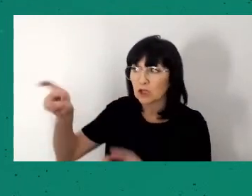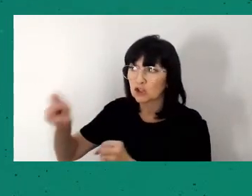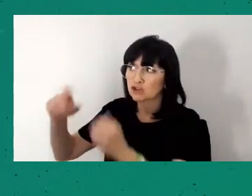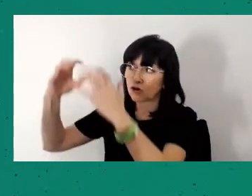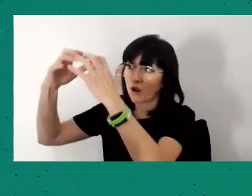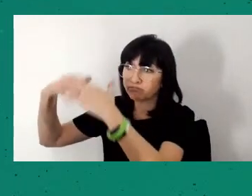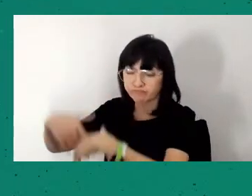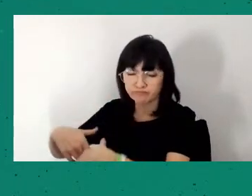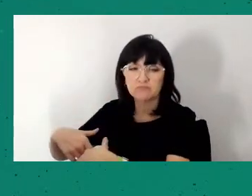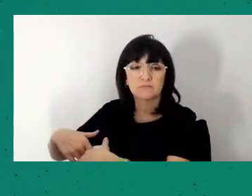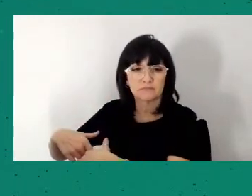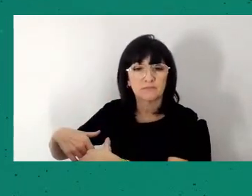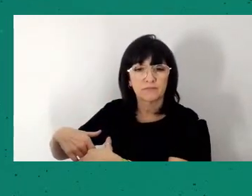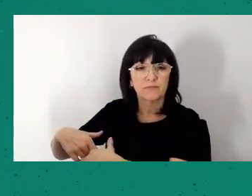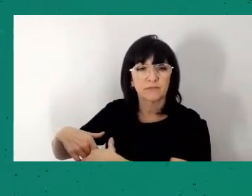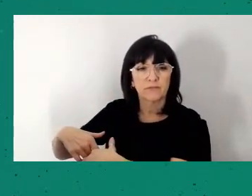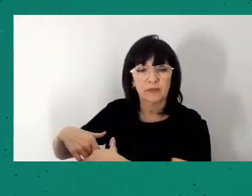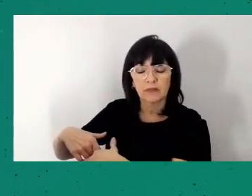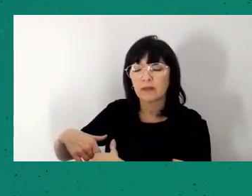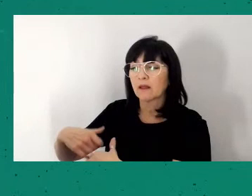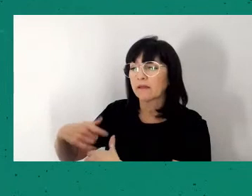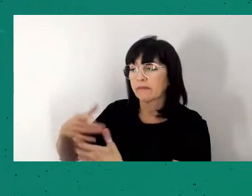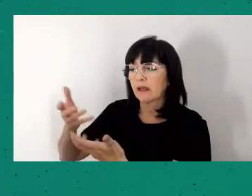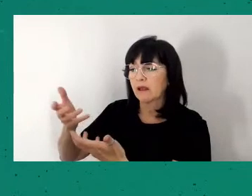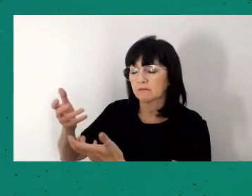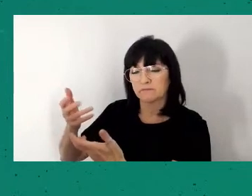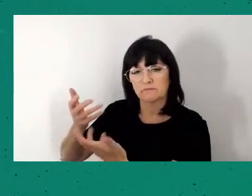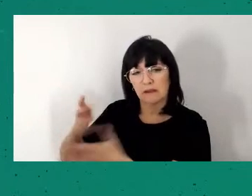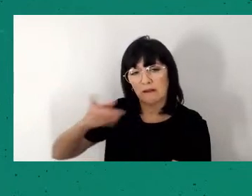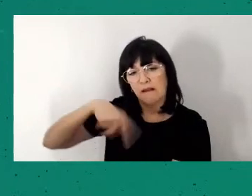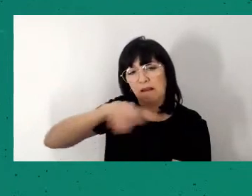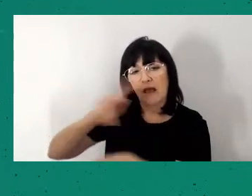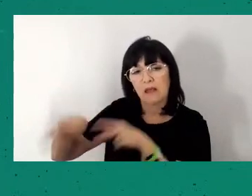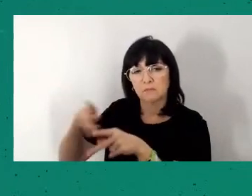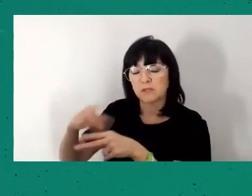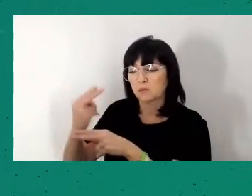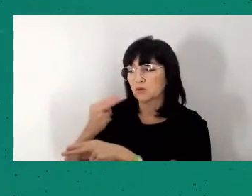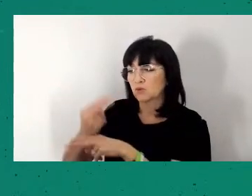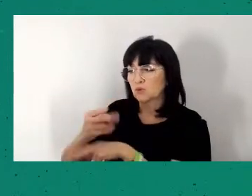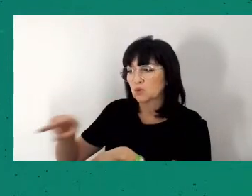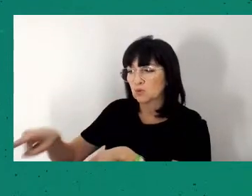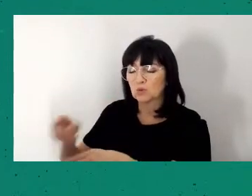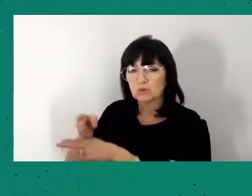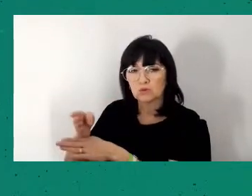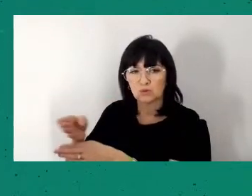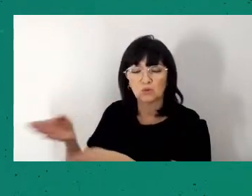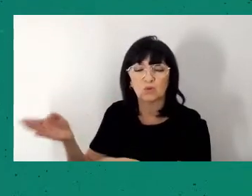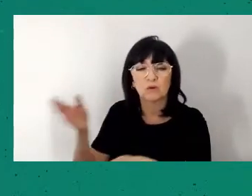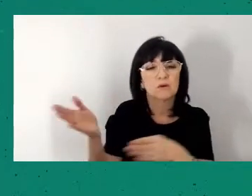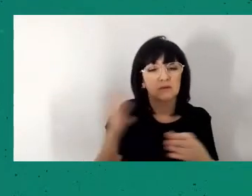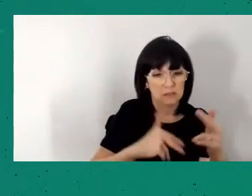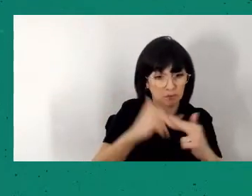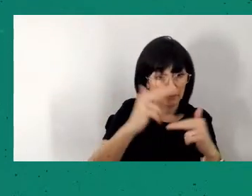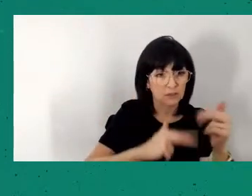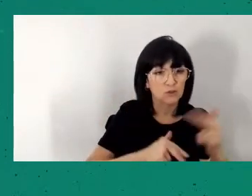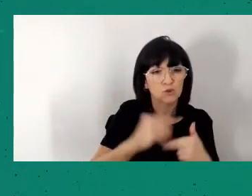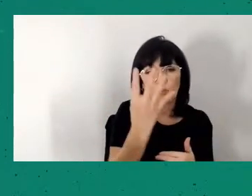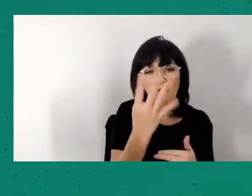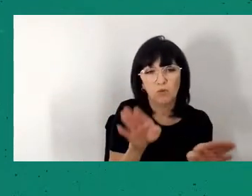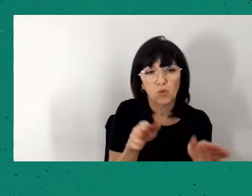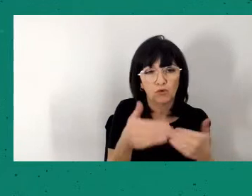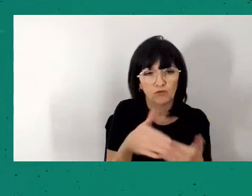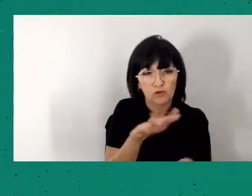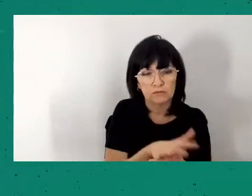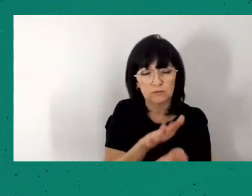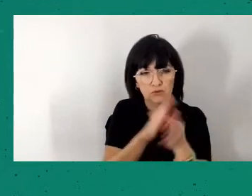to build schools. And it was a 4-room schoolhouse. And again, goes back to right